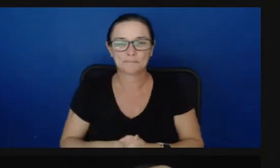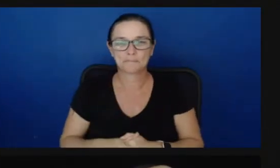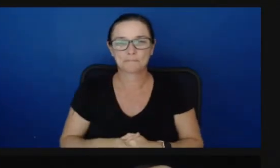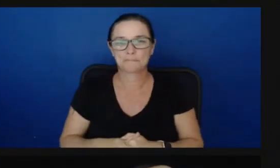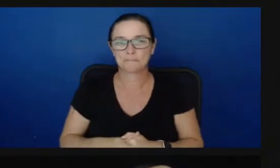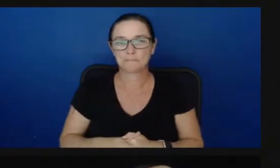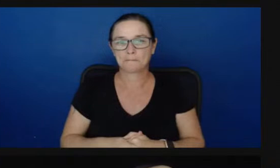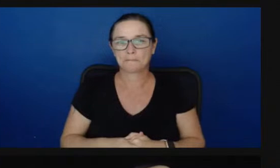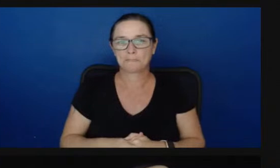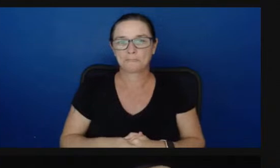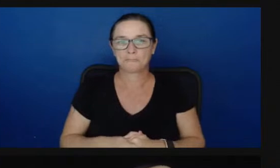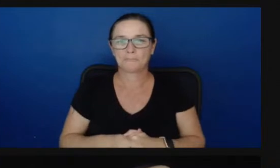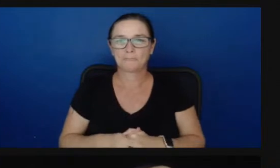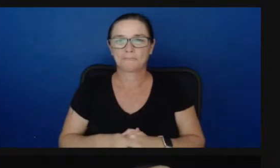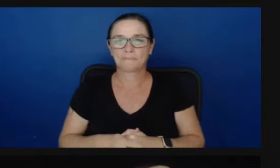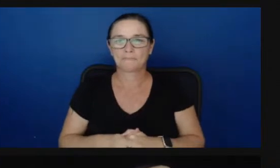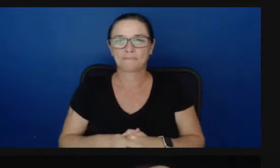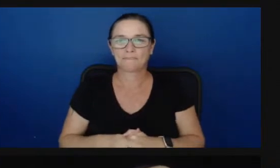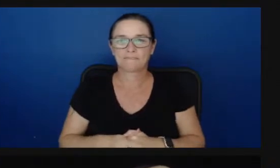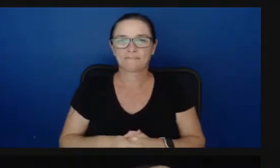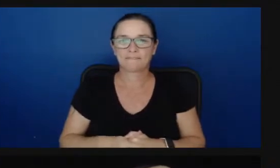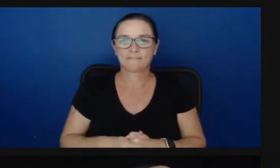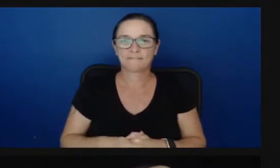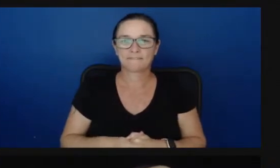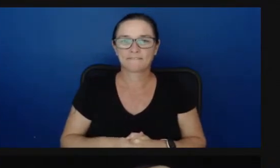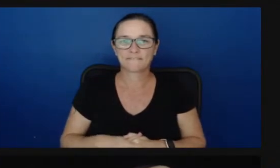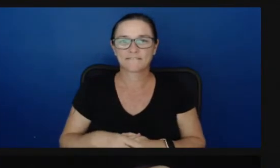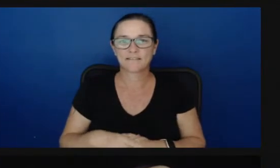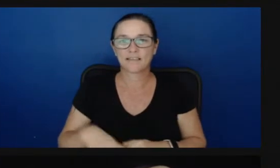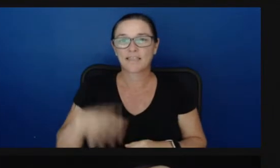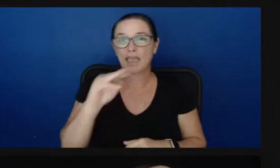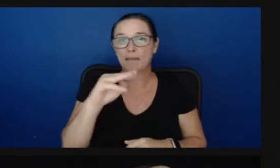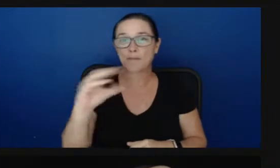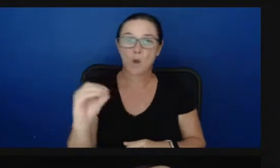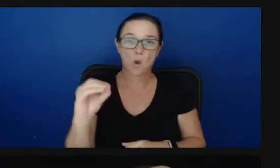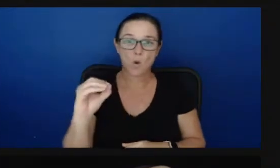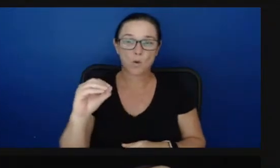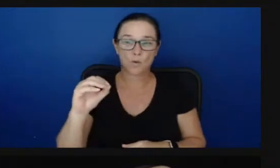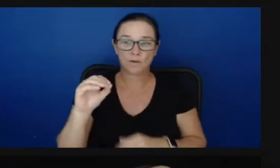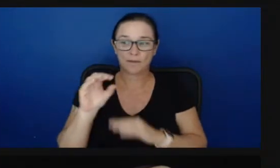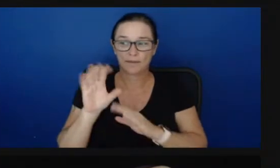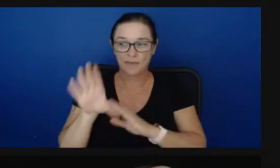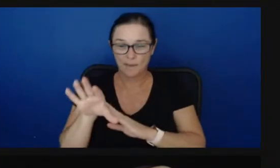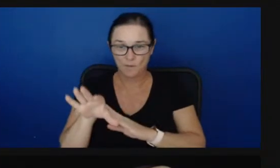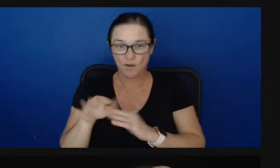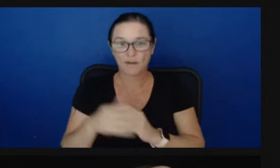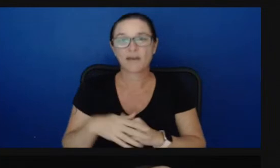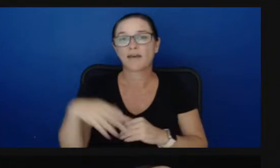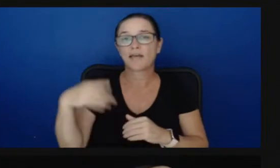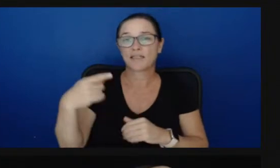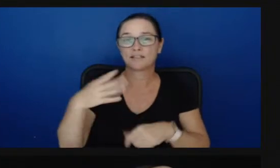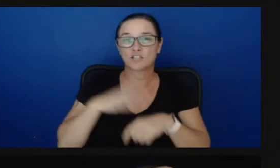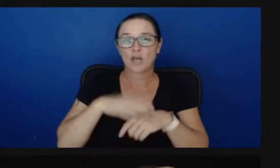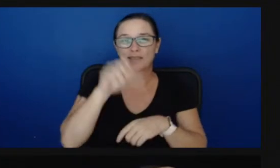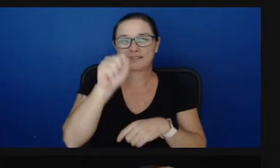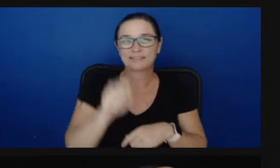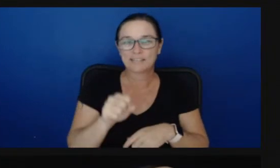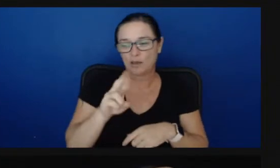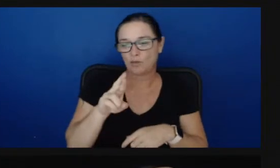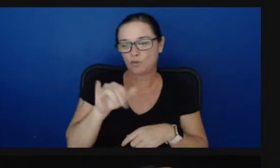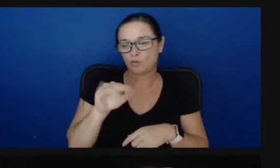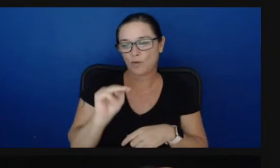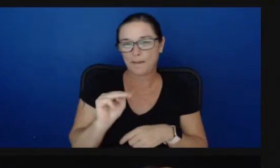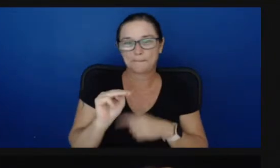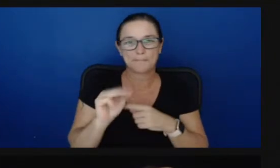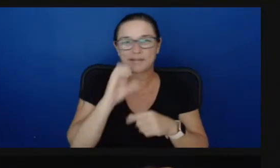too. MO camera. This one is on the south rim. This one you can see offline since October